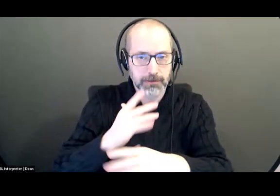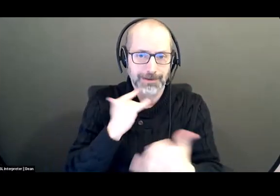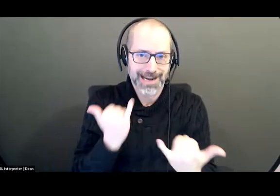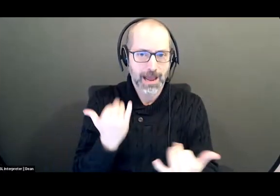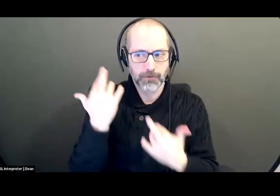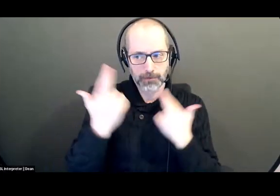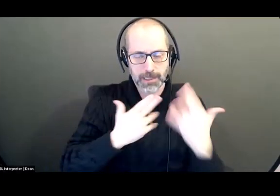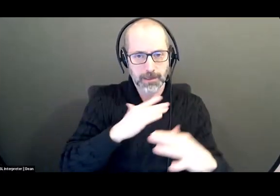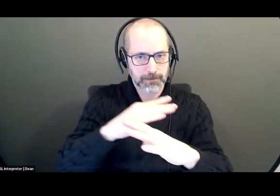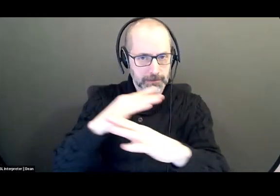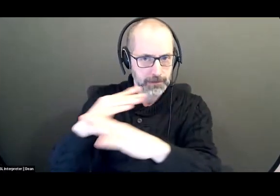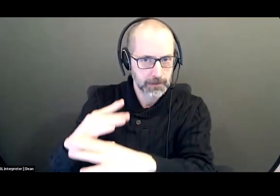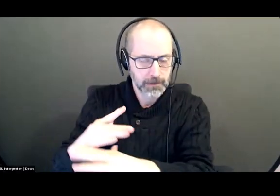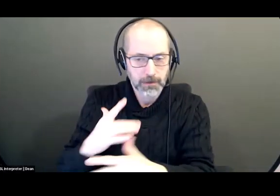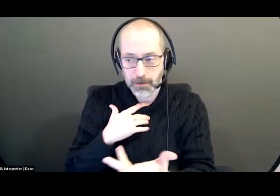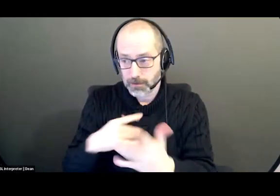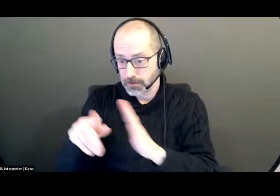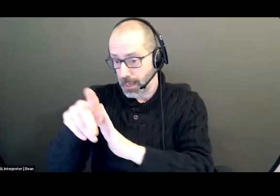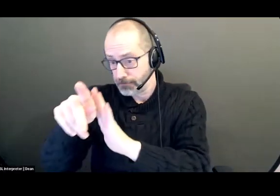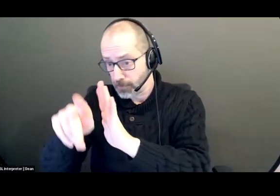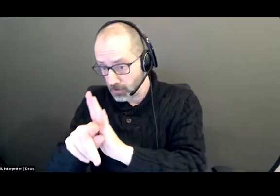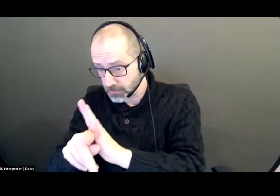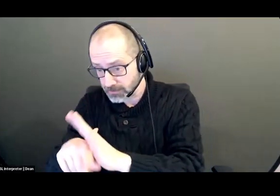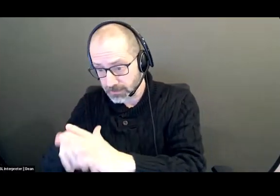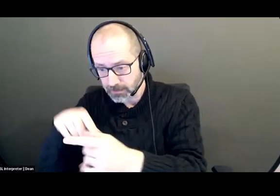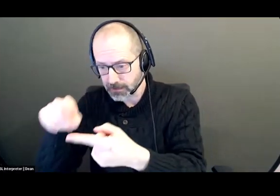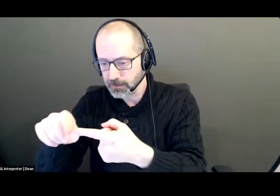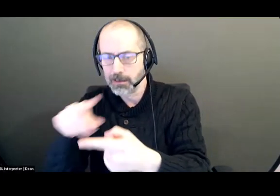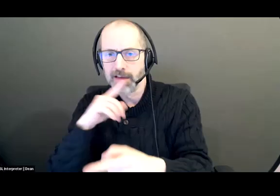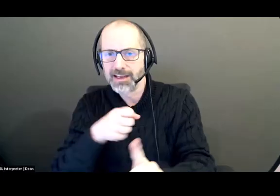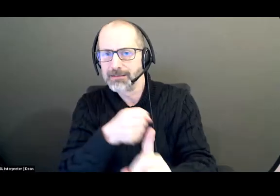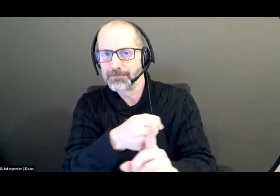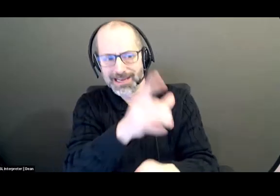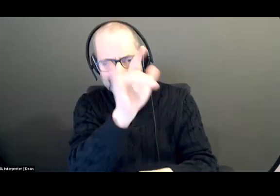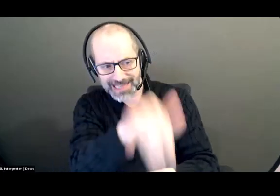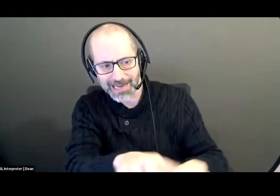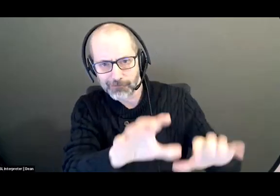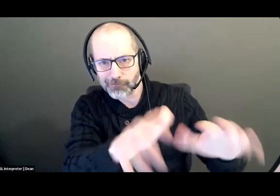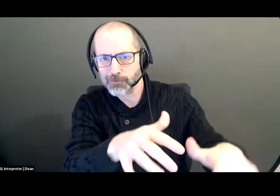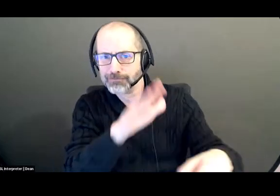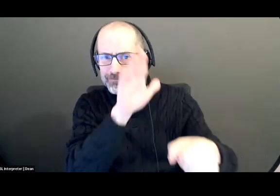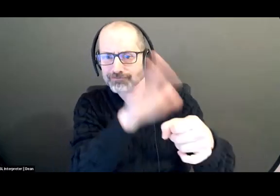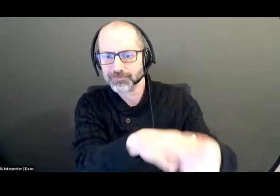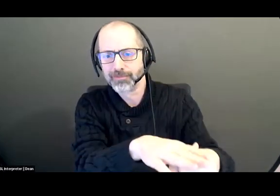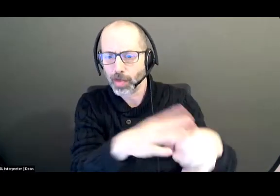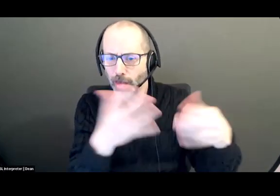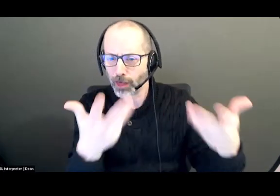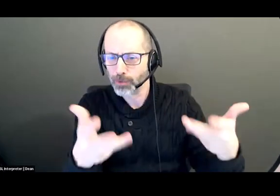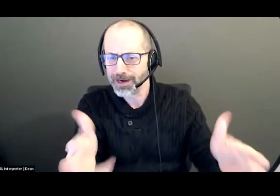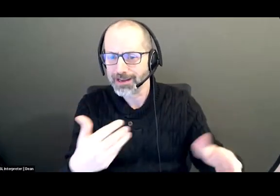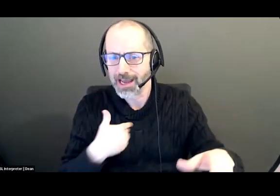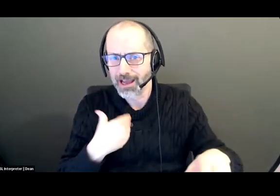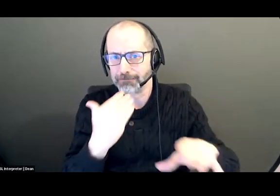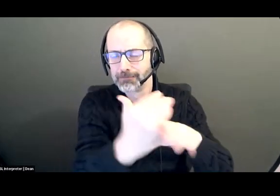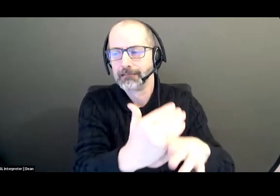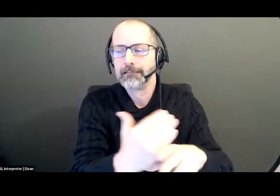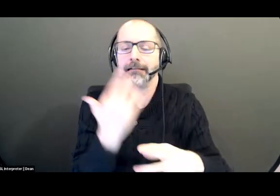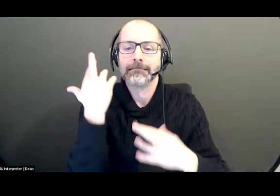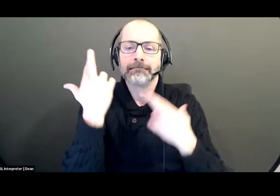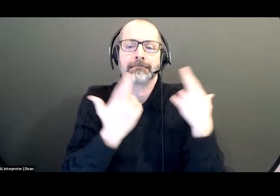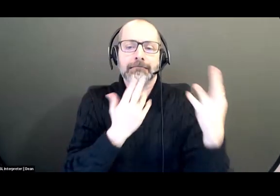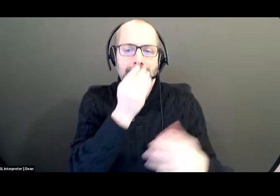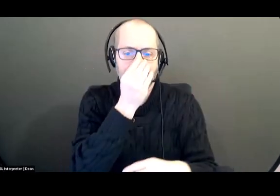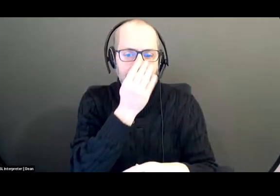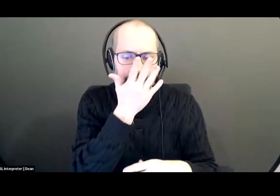unseen. It helped our organization to identify whether certain policies might disproportionately